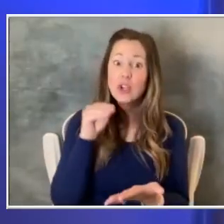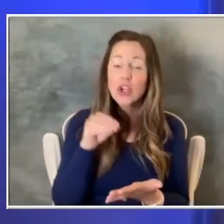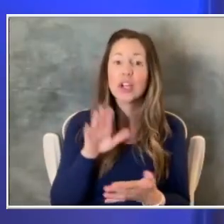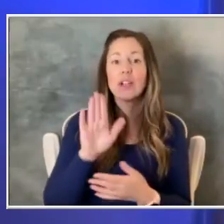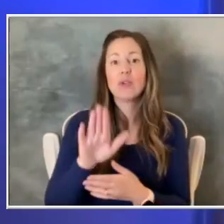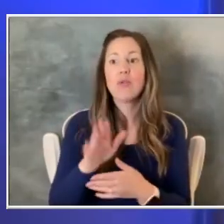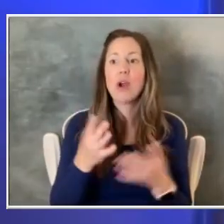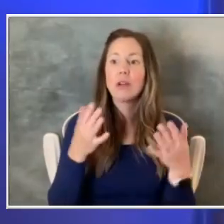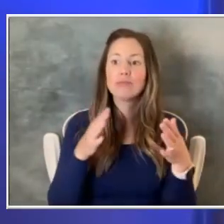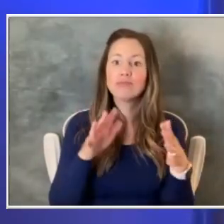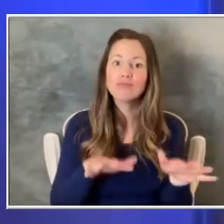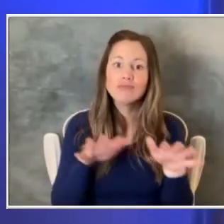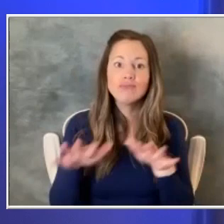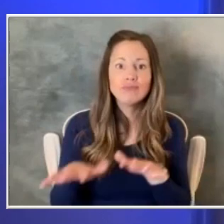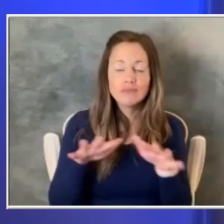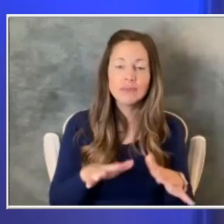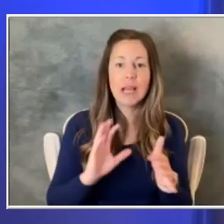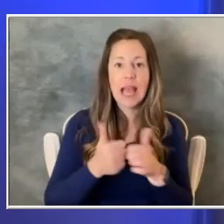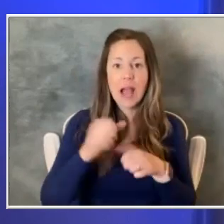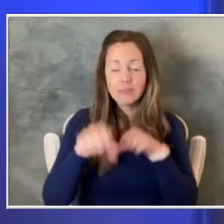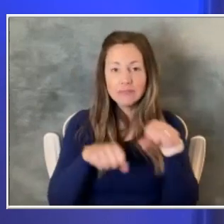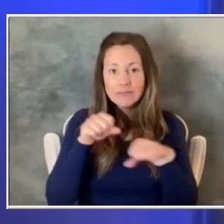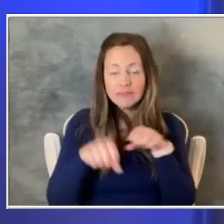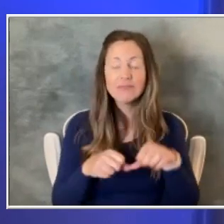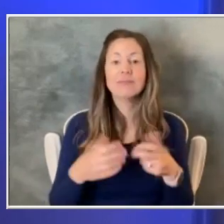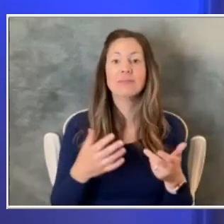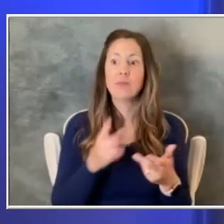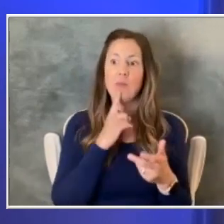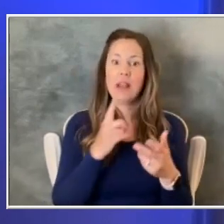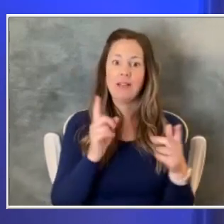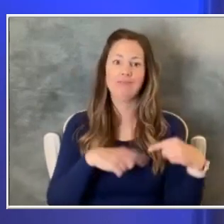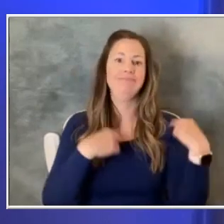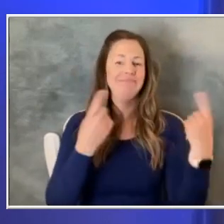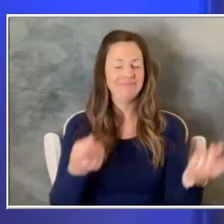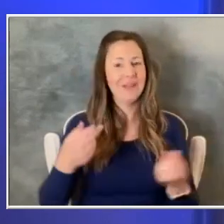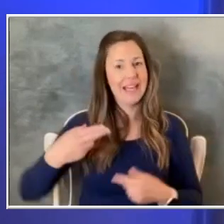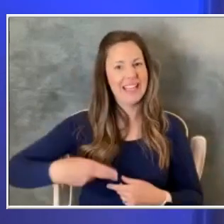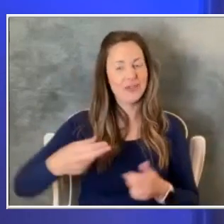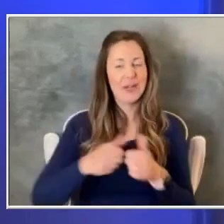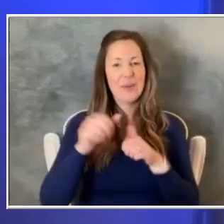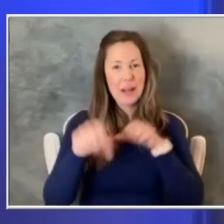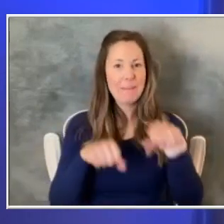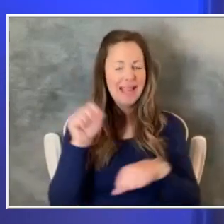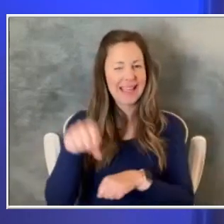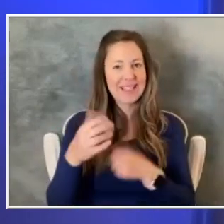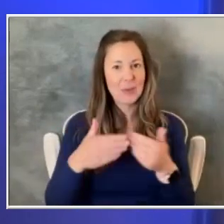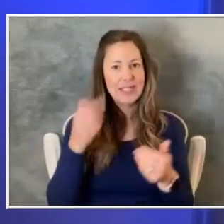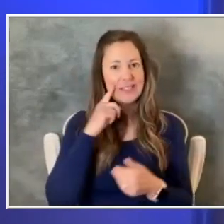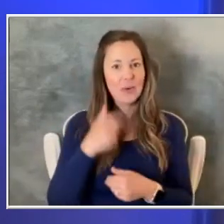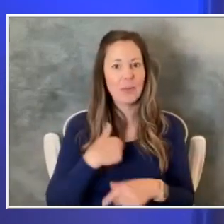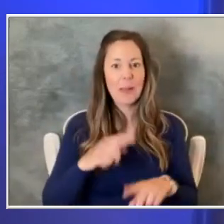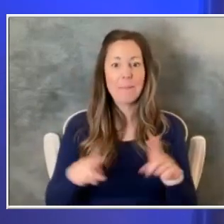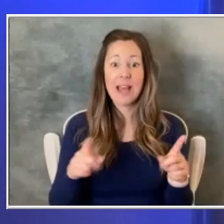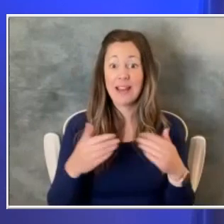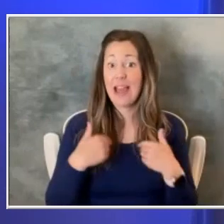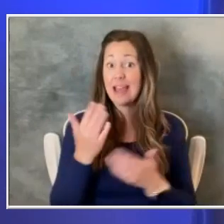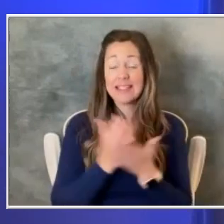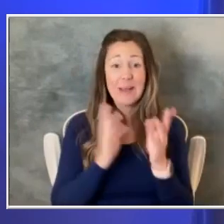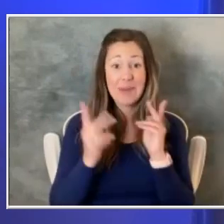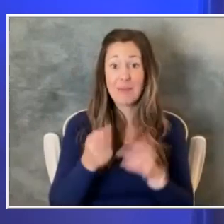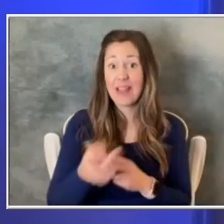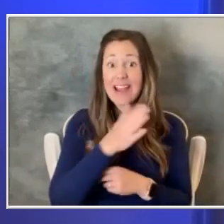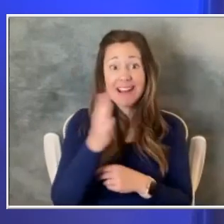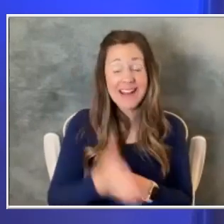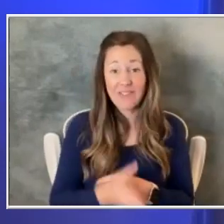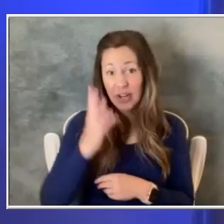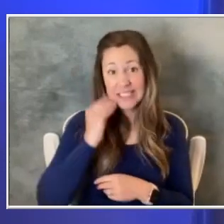pedaling all the time. But I had a long history of cycling, so it was pretty easy for me. But you know, we had some people that hadn't had any experience, so I was